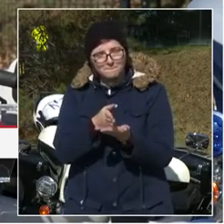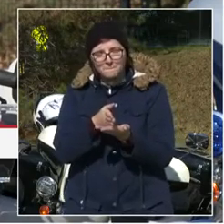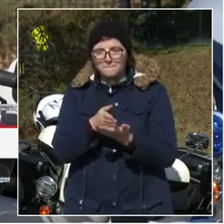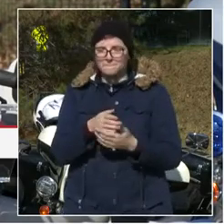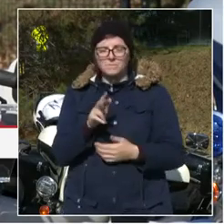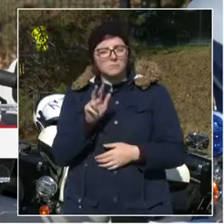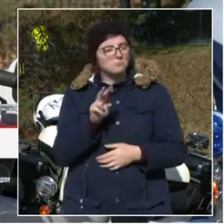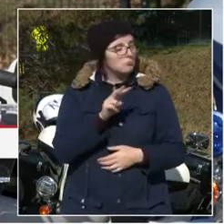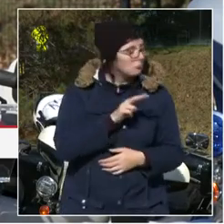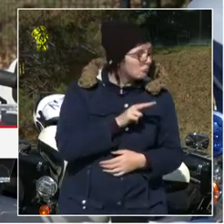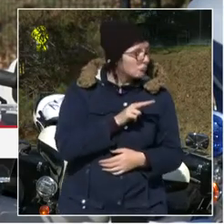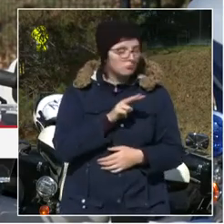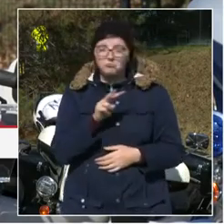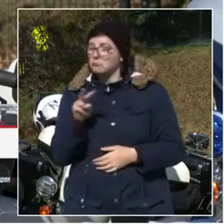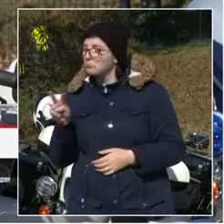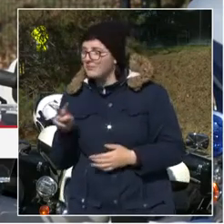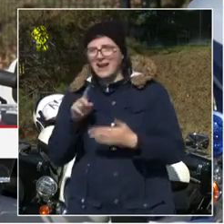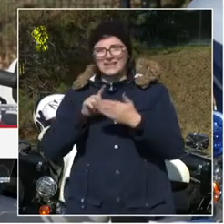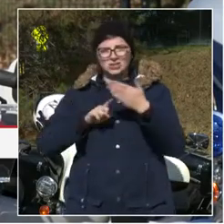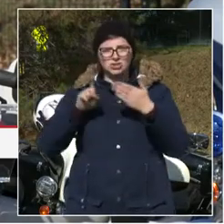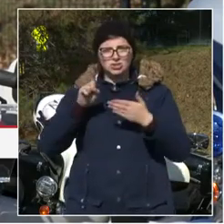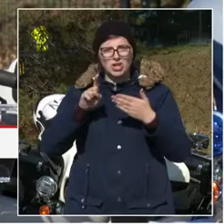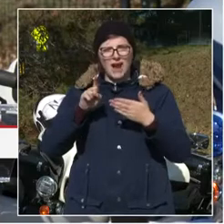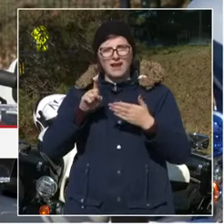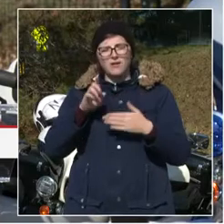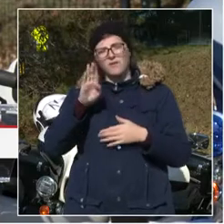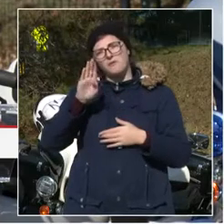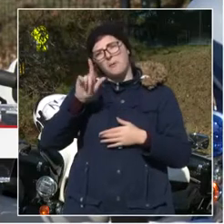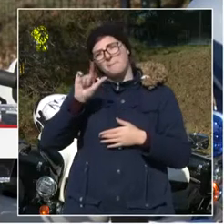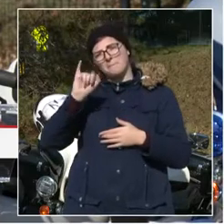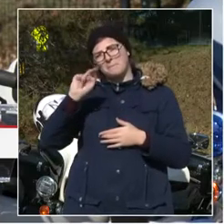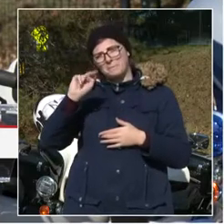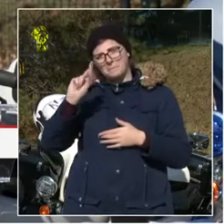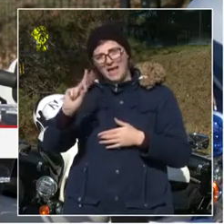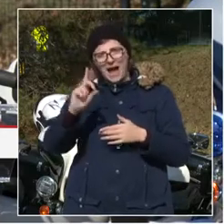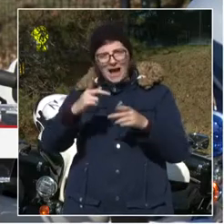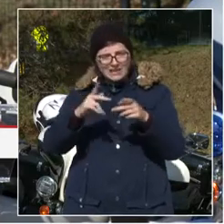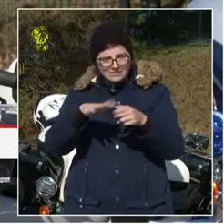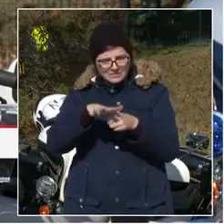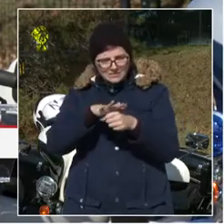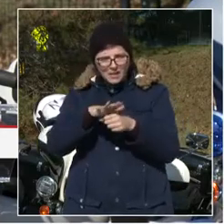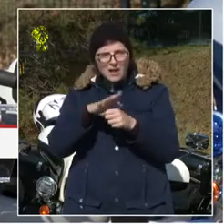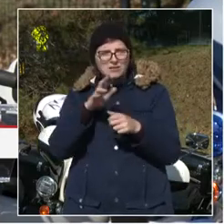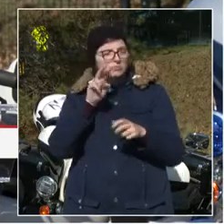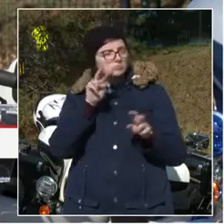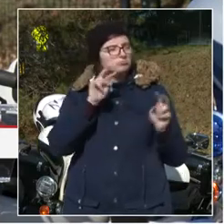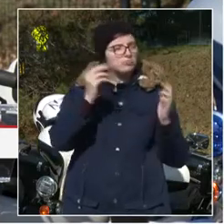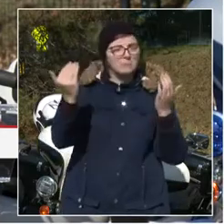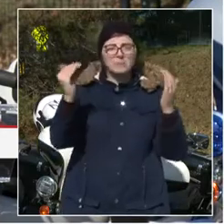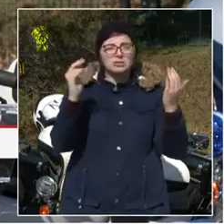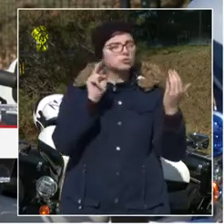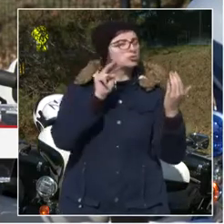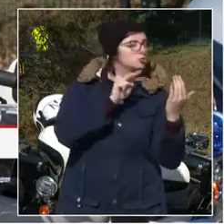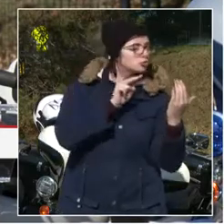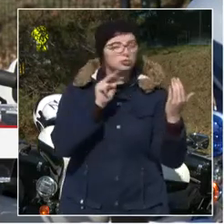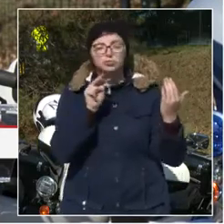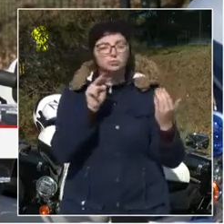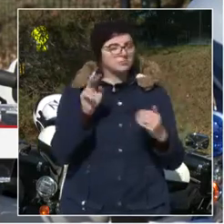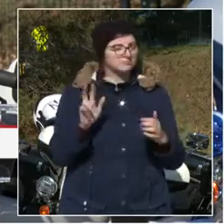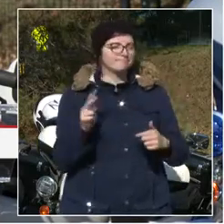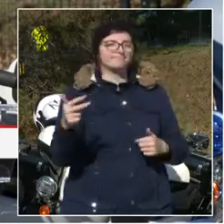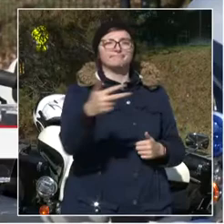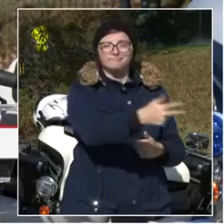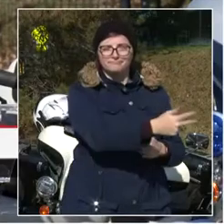blind spots and watch for pedestrians and bicyclists coming from both directions. And remember, people that